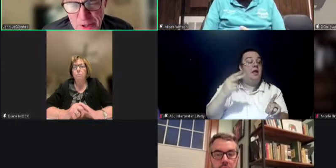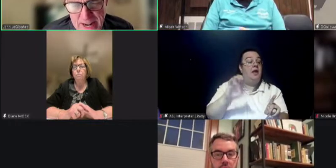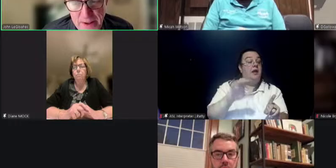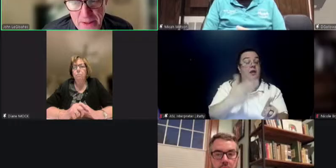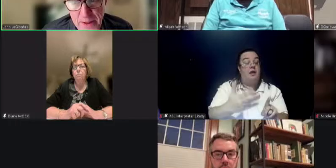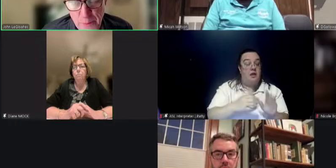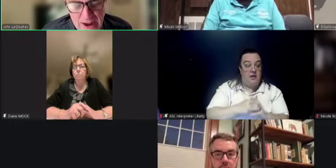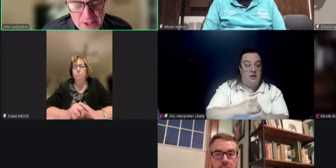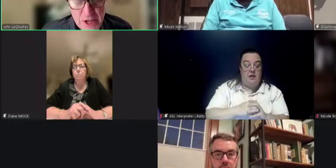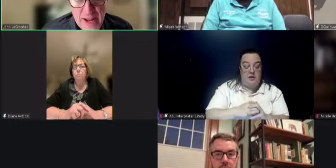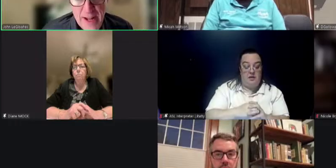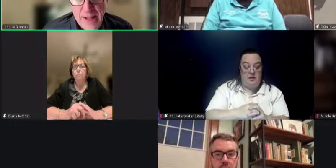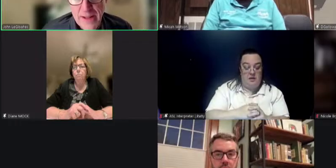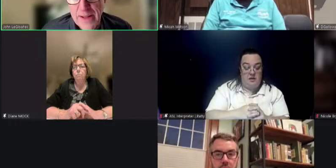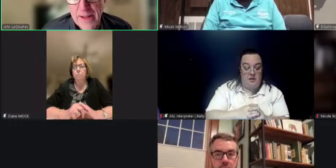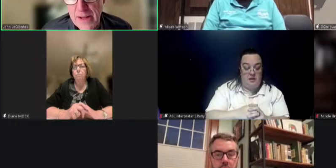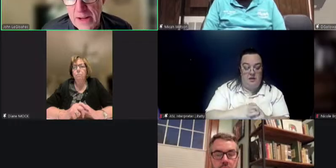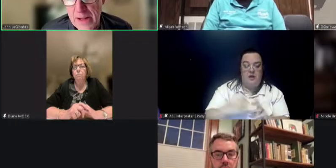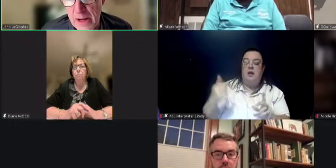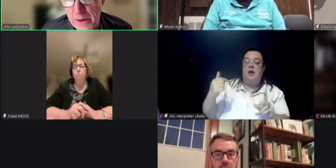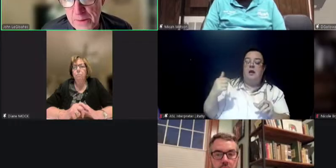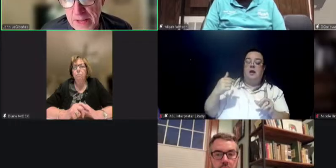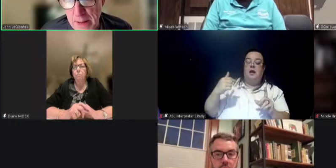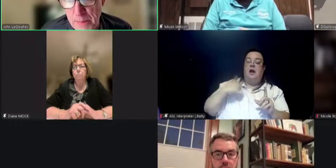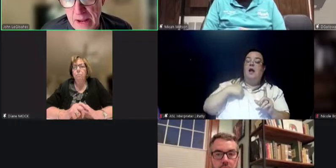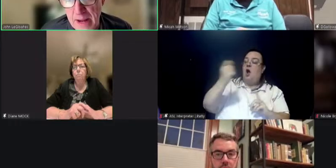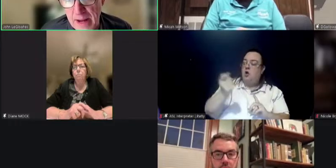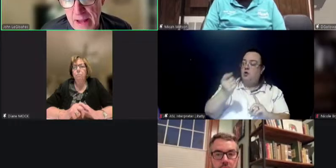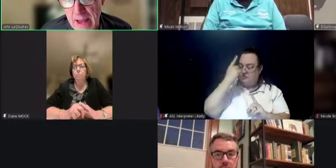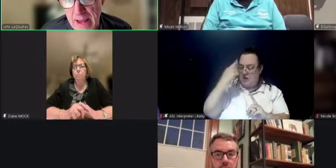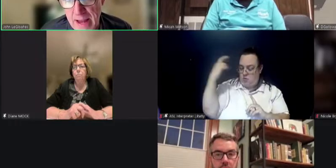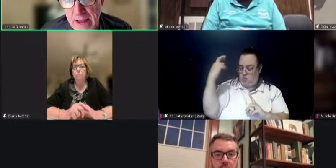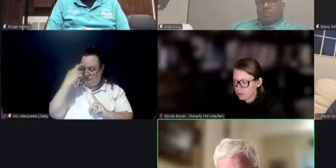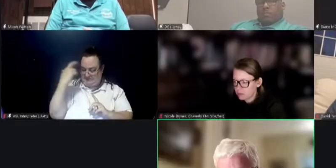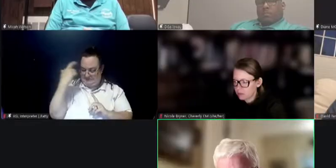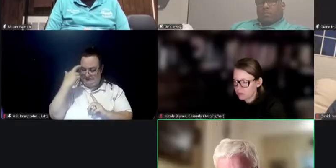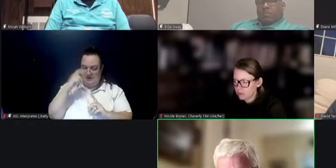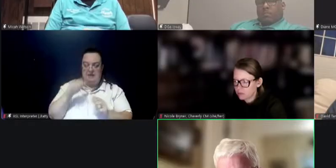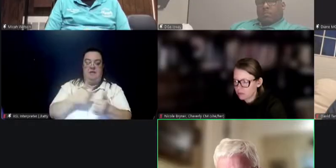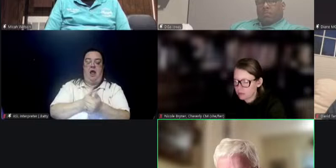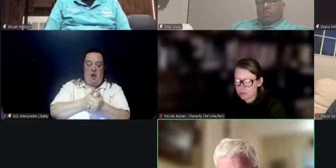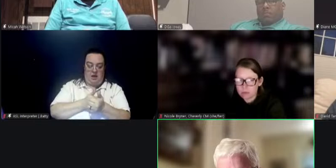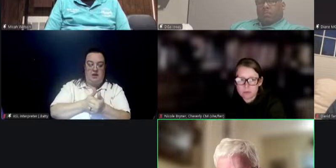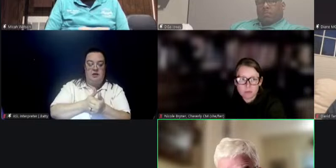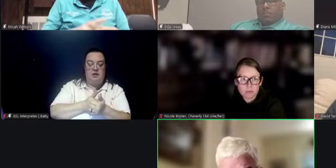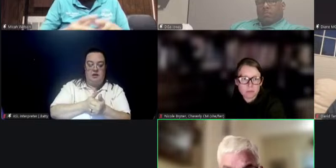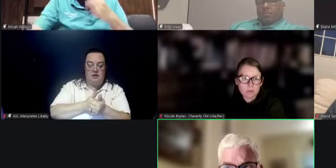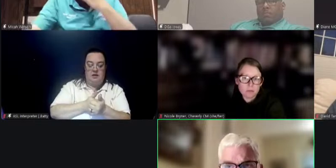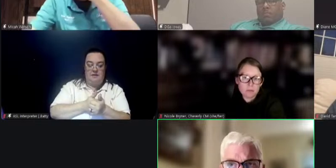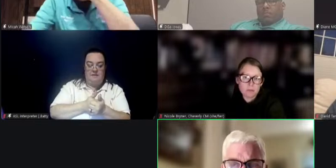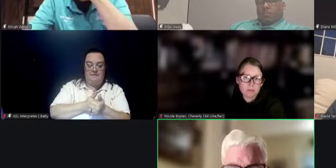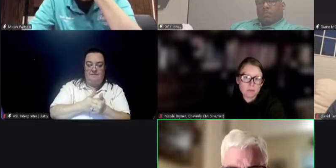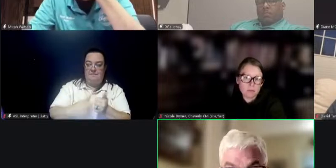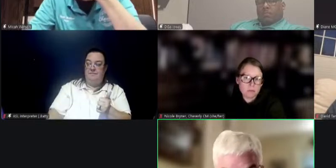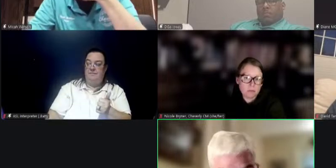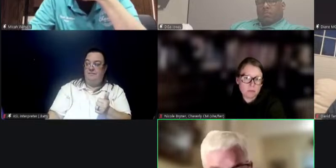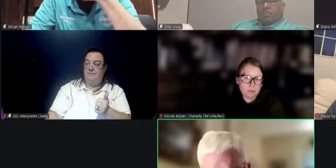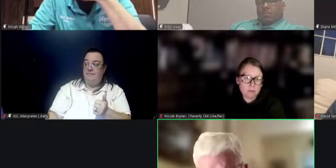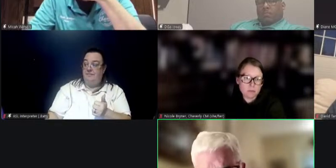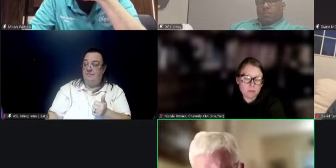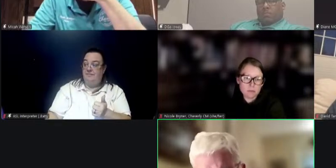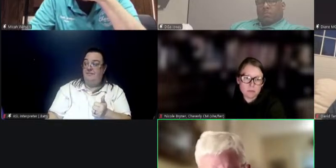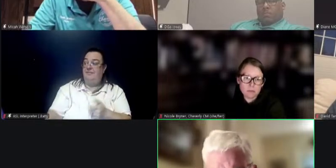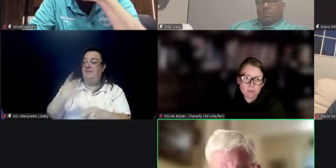I understand the rationale of keeping a fund balance if